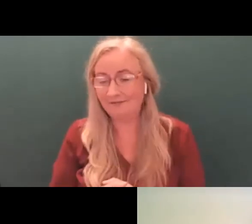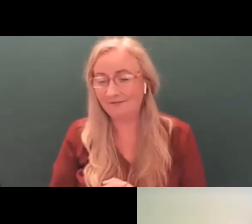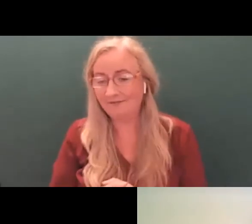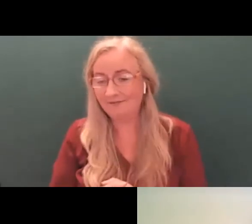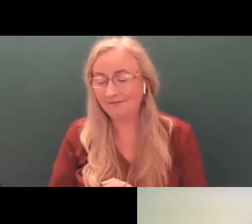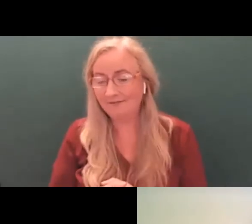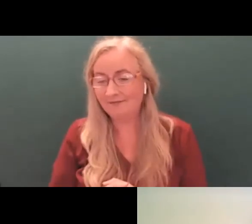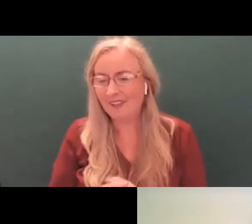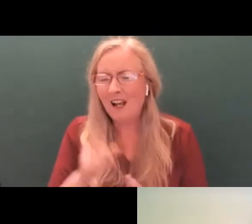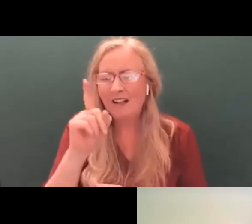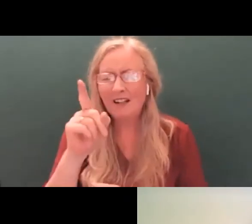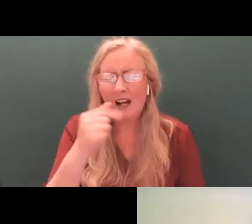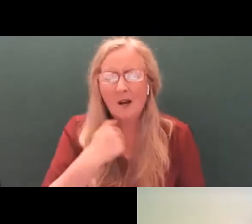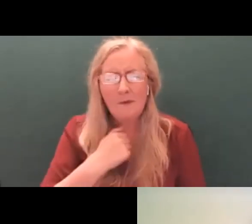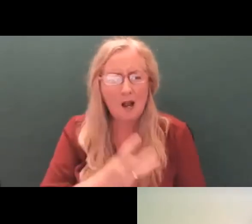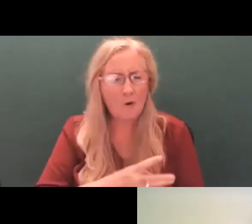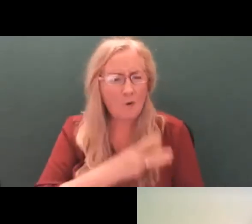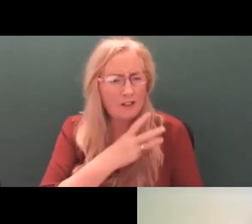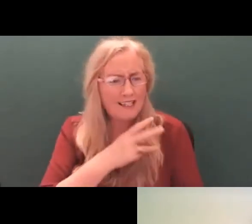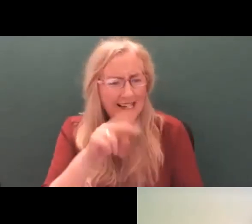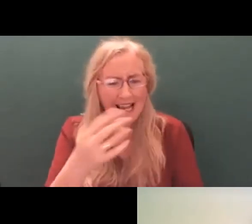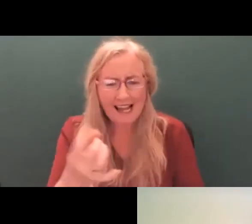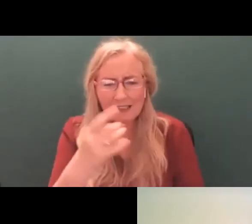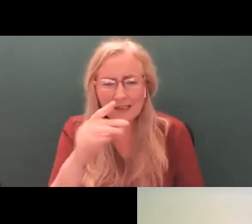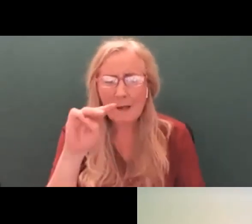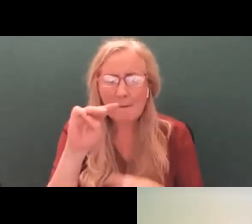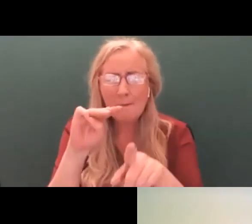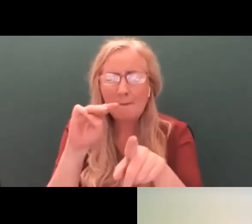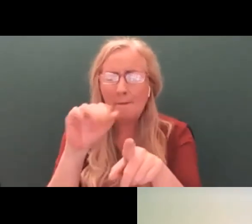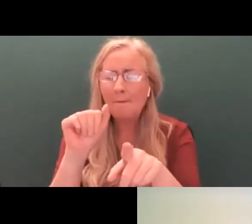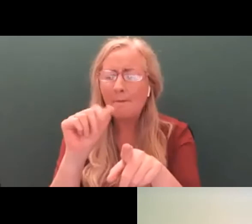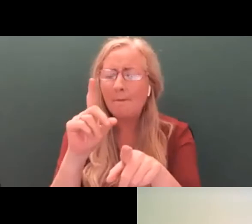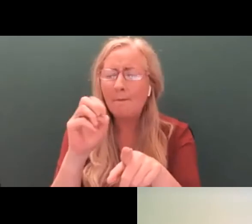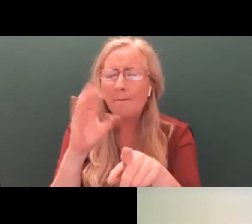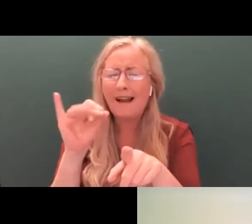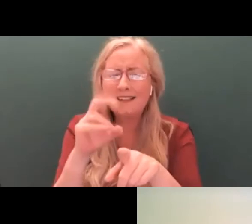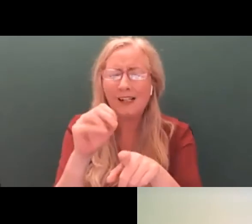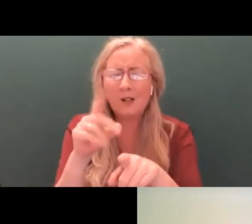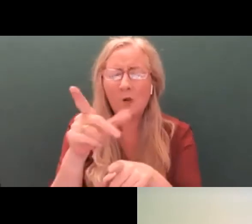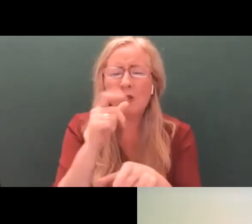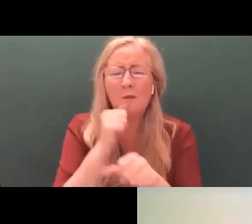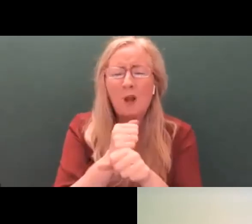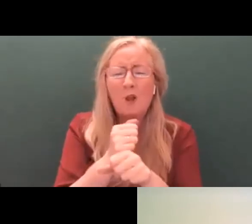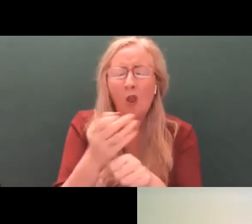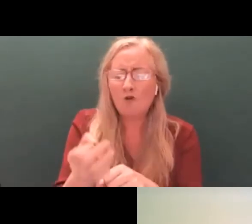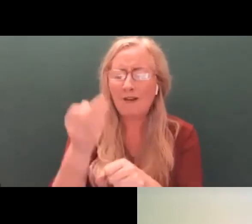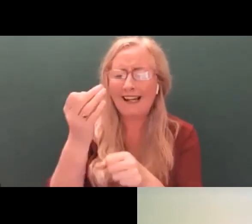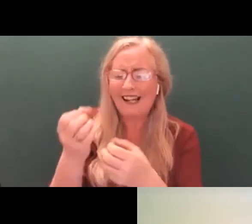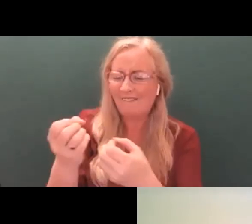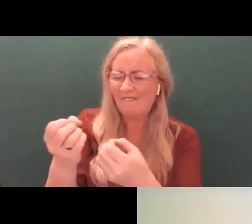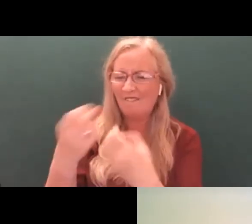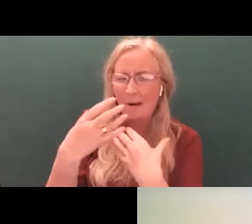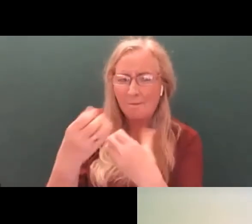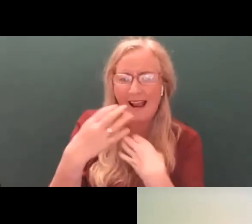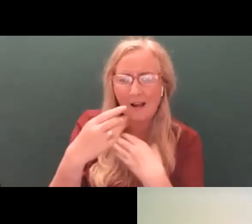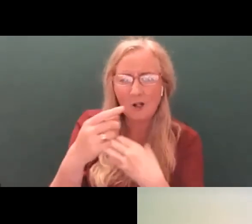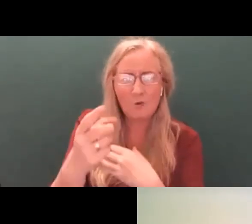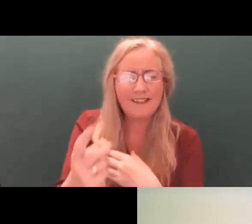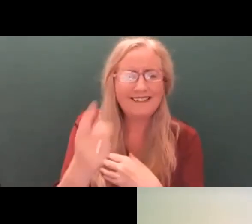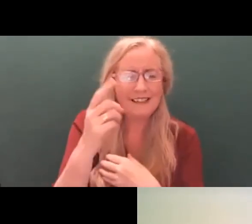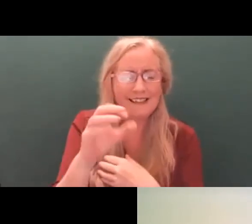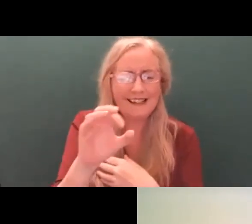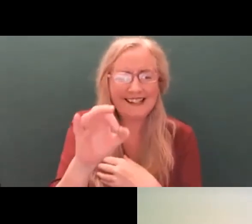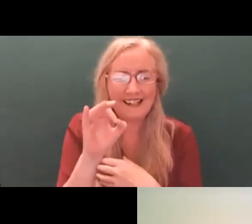I wonder if I could ask Madeline about, you talked to Madeline about the great feedback that you'd had, and you felt that there had been